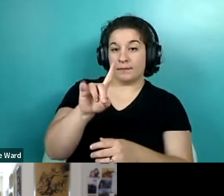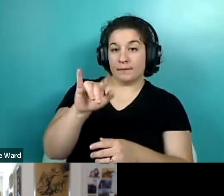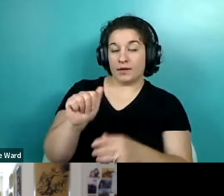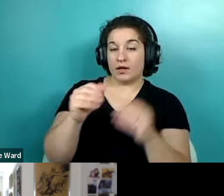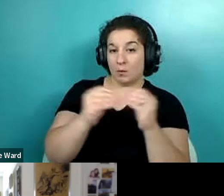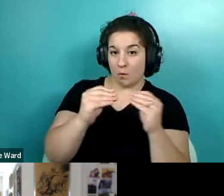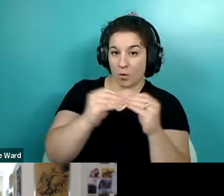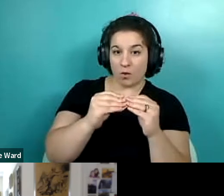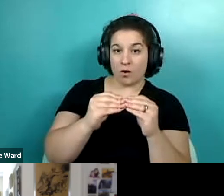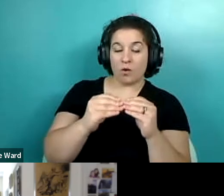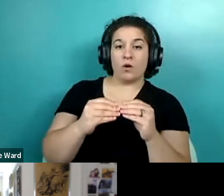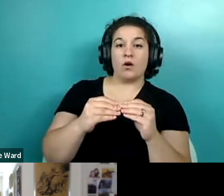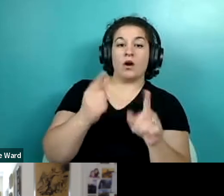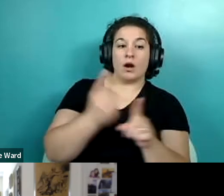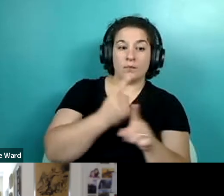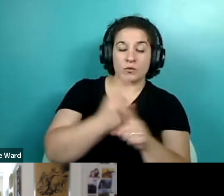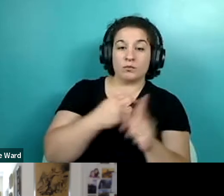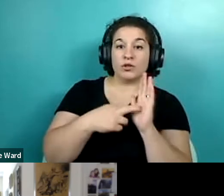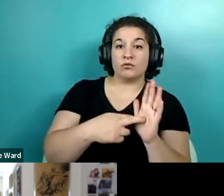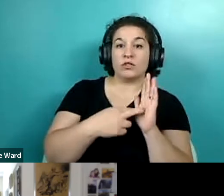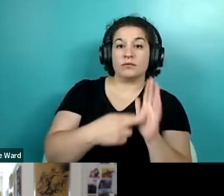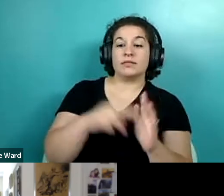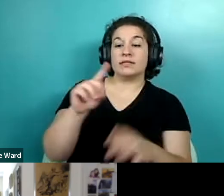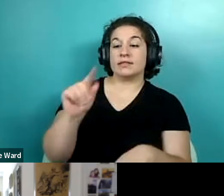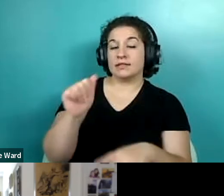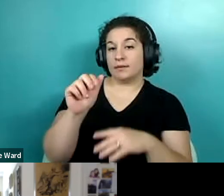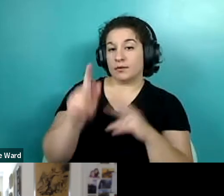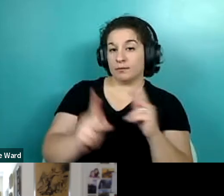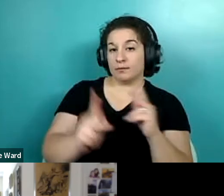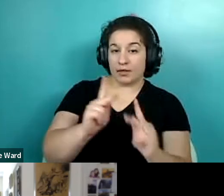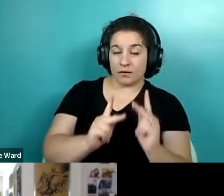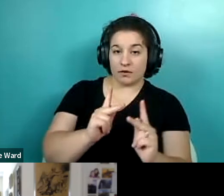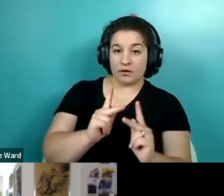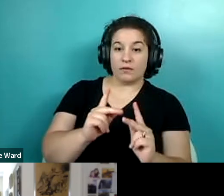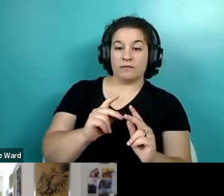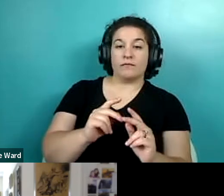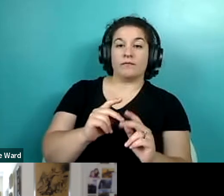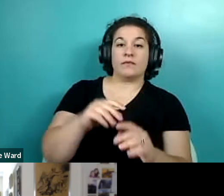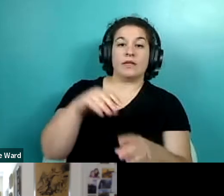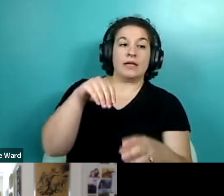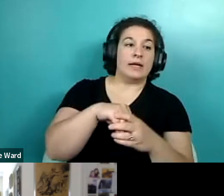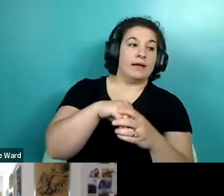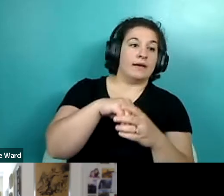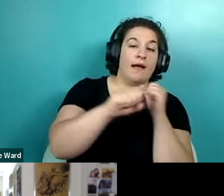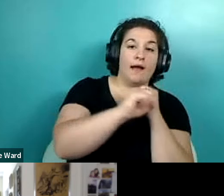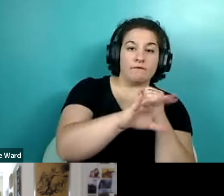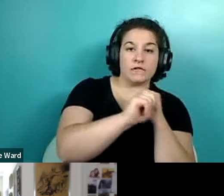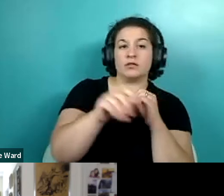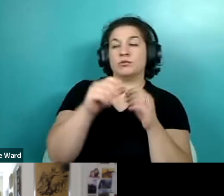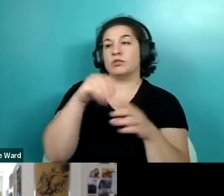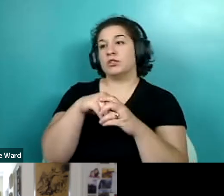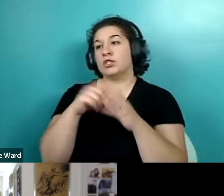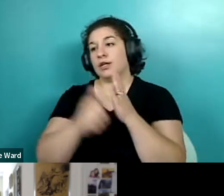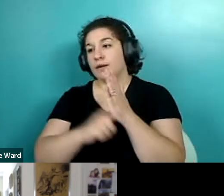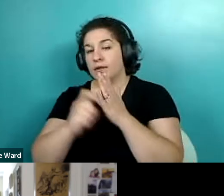representing disabled people, in ads, in magazines, in newspapers, in social